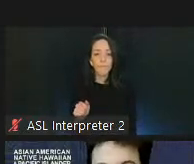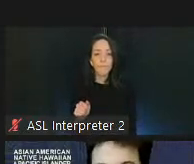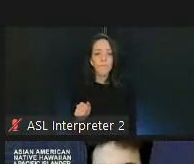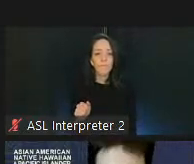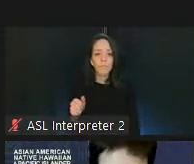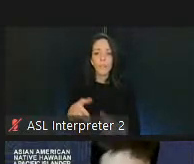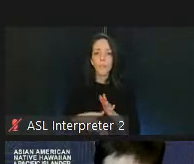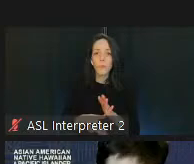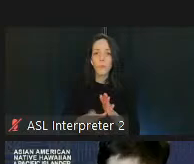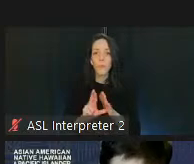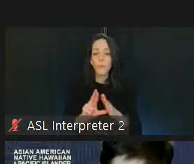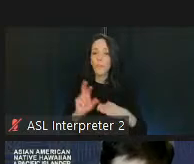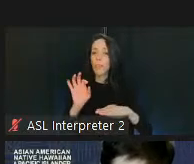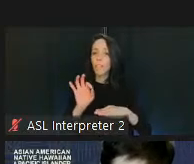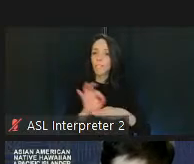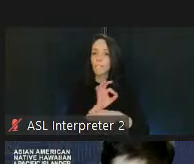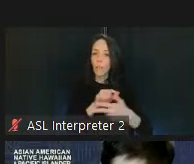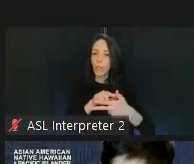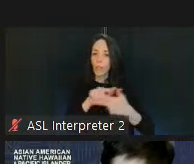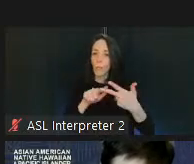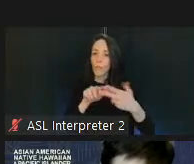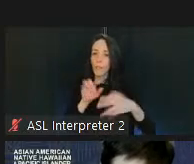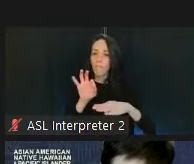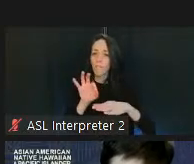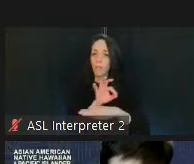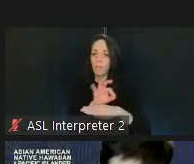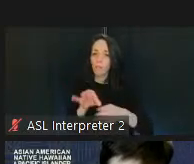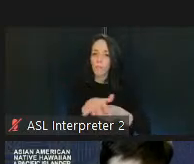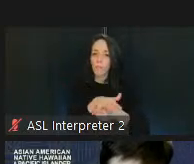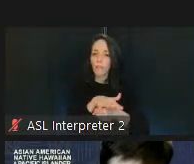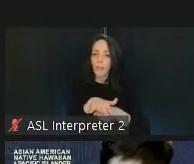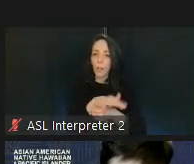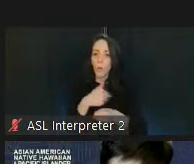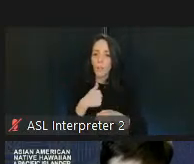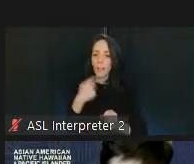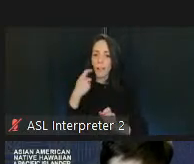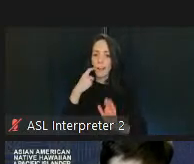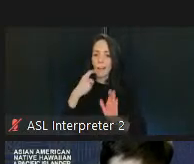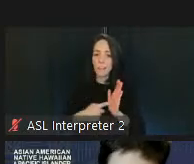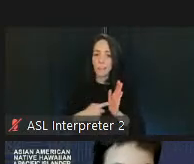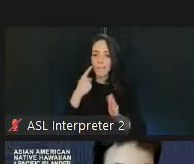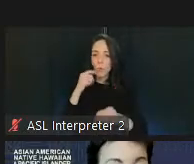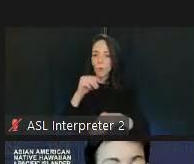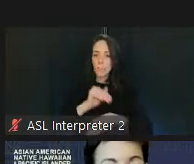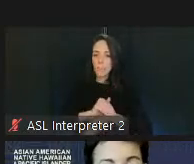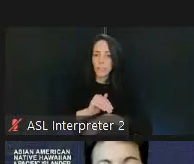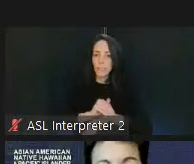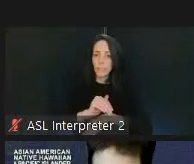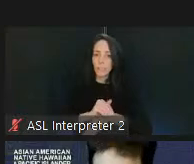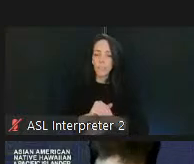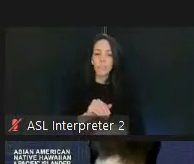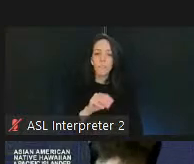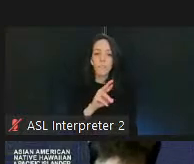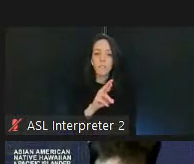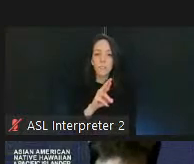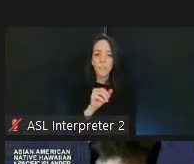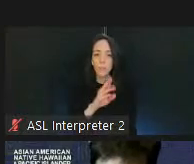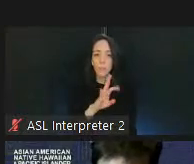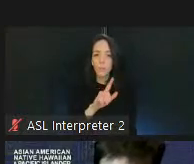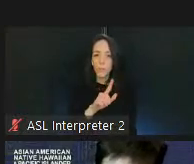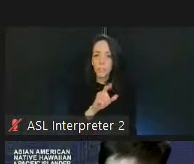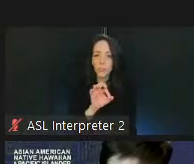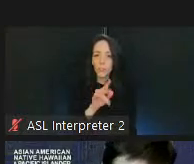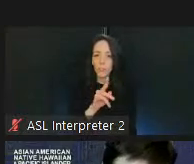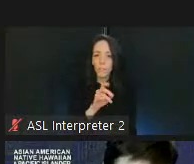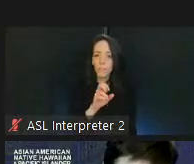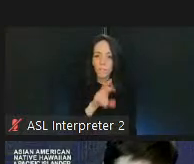the three functional areas that I identified for this evening. Rachel Fuller will present general